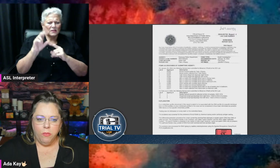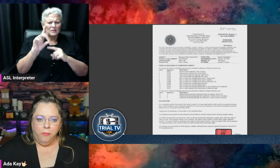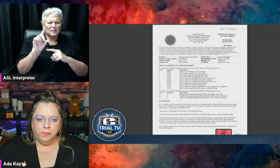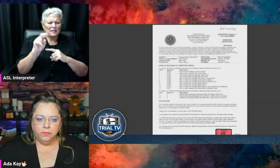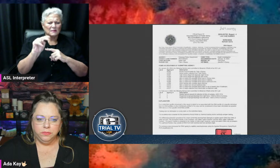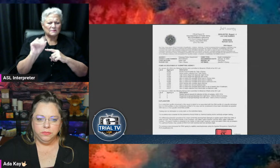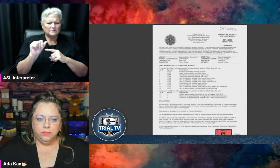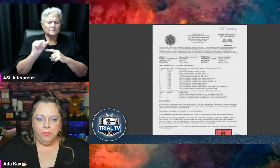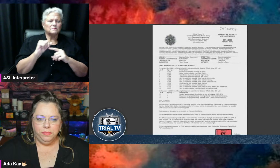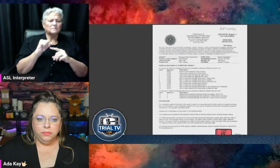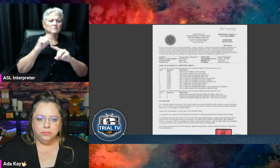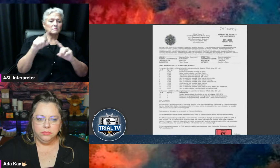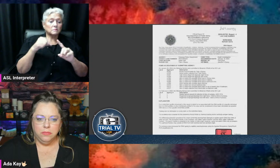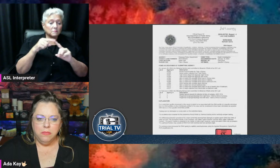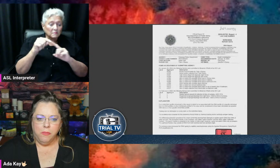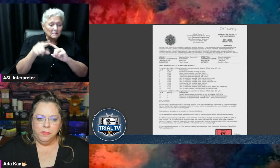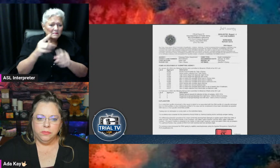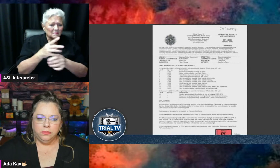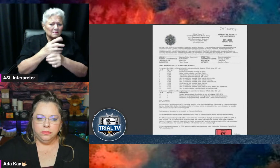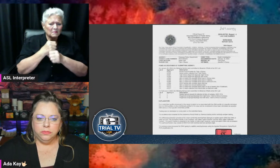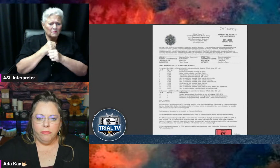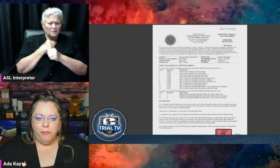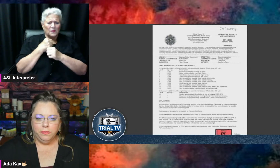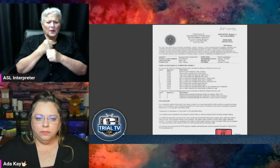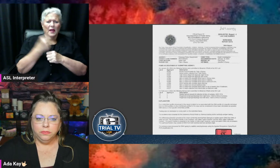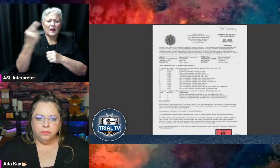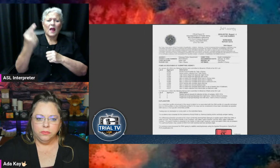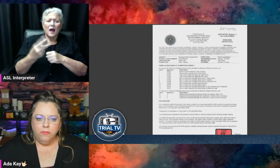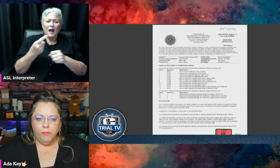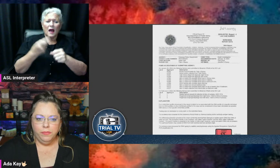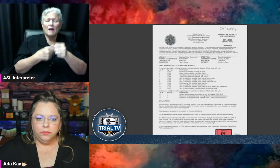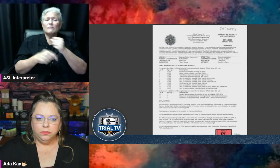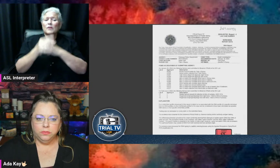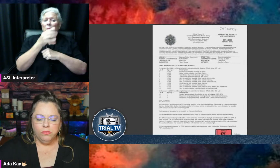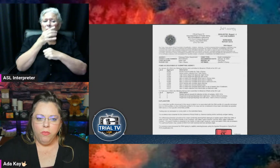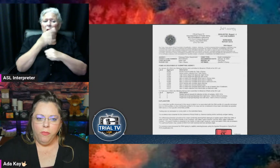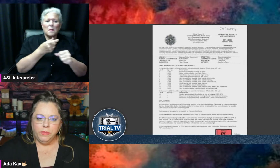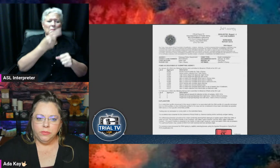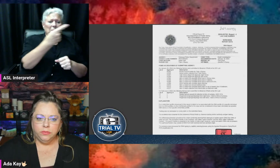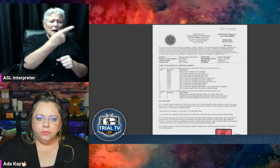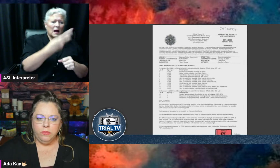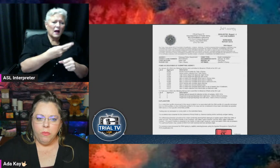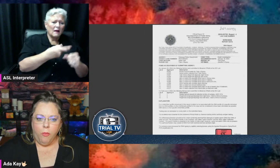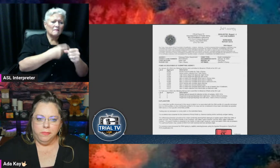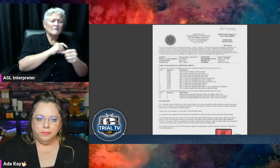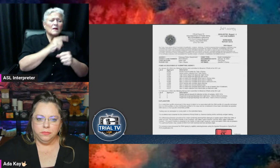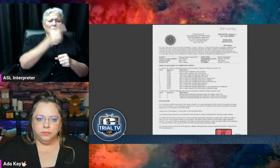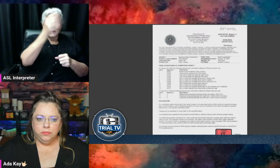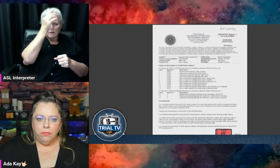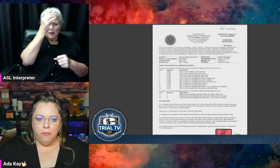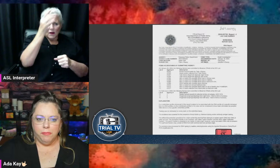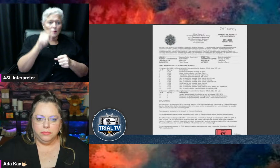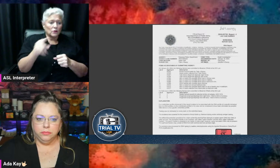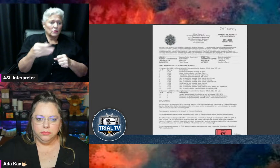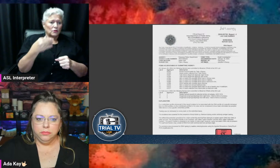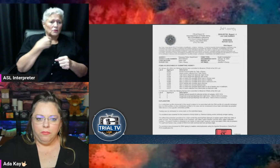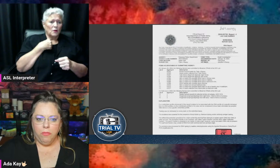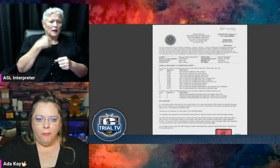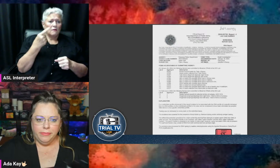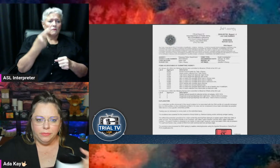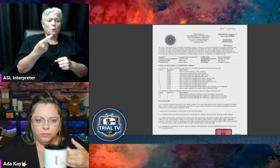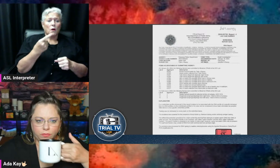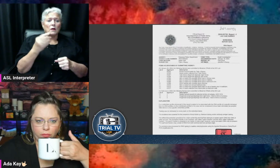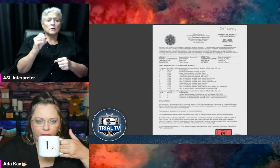I said you get half your DNA from your mother and half your DNA from your father, so you have 1 or 2 alleles at